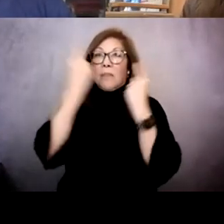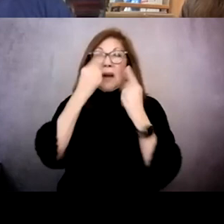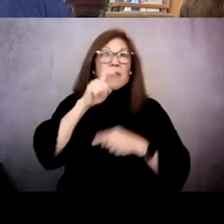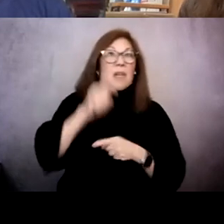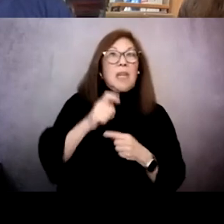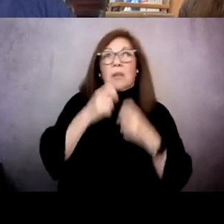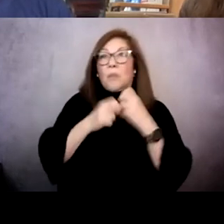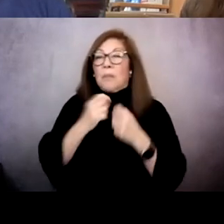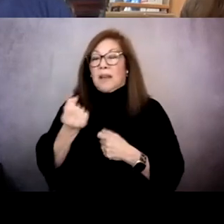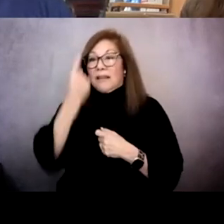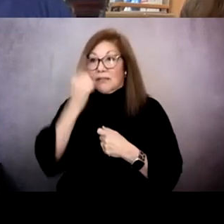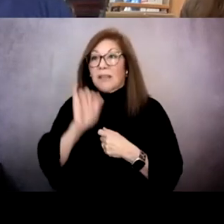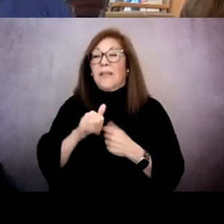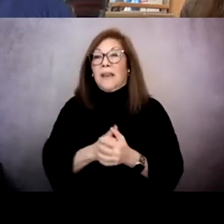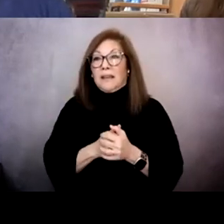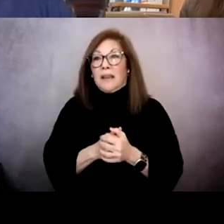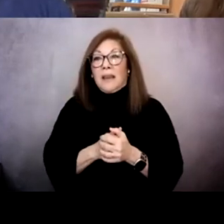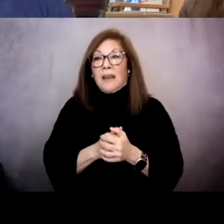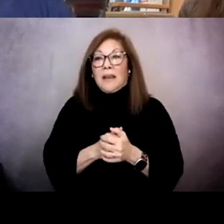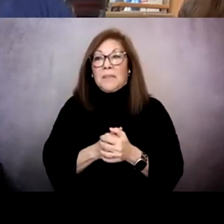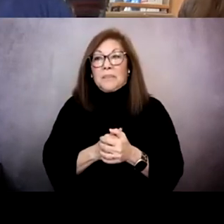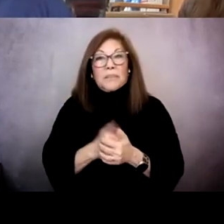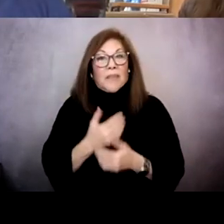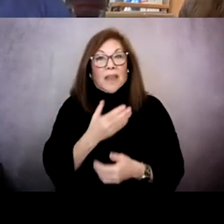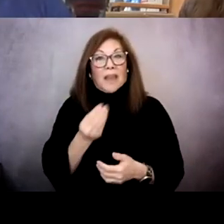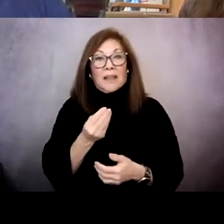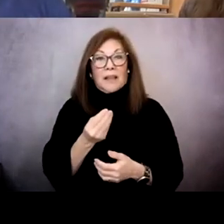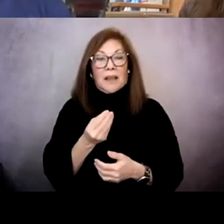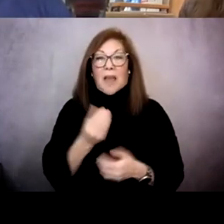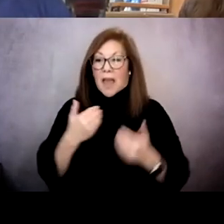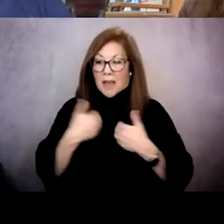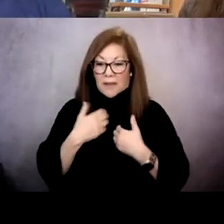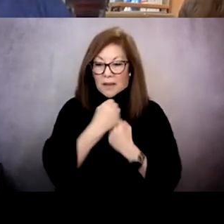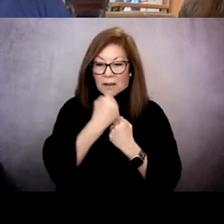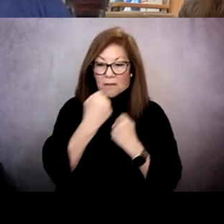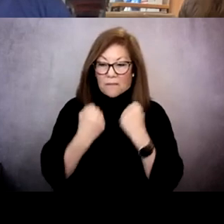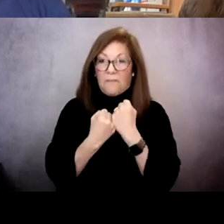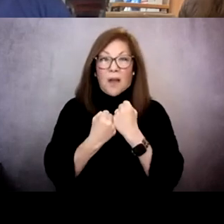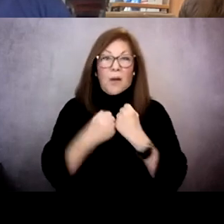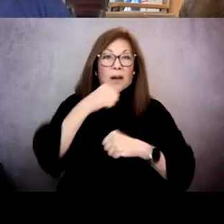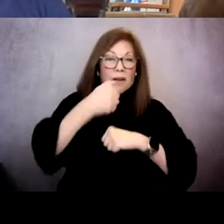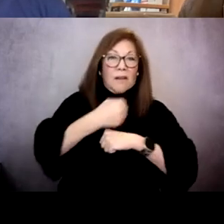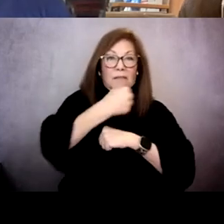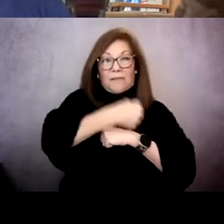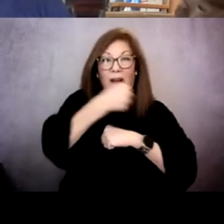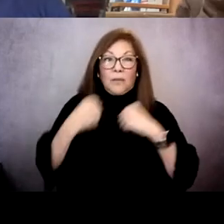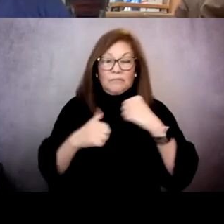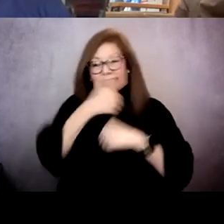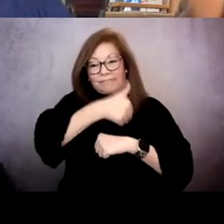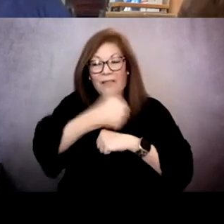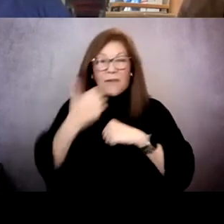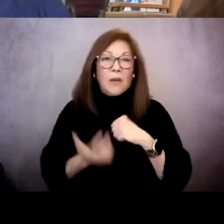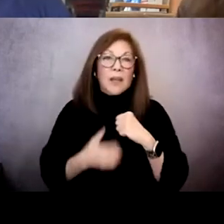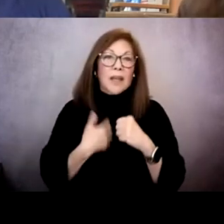and understand it. And you know, as you know, having founded an arts nonprofit, went through a kind of similar